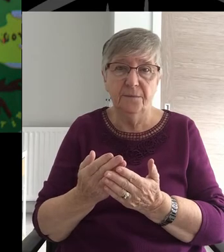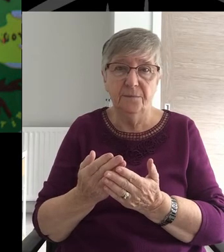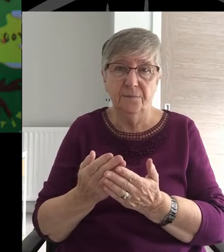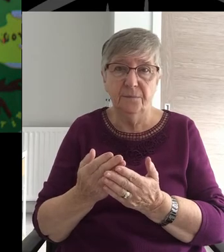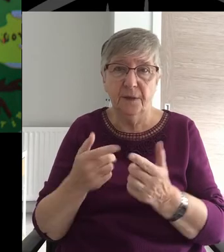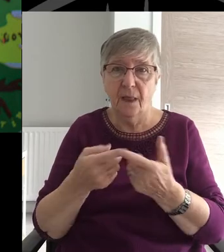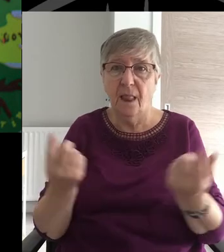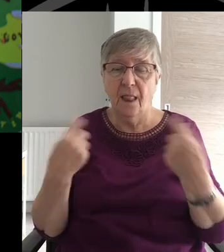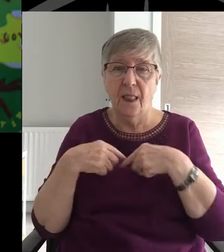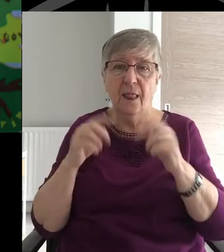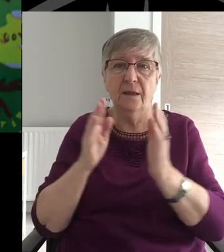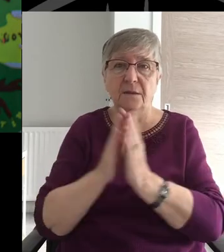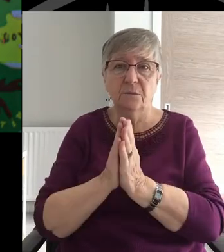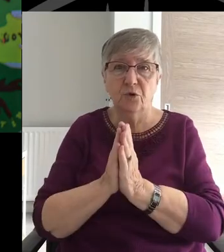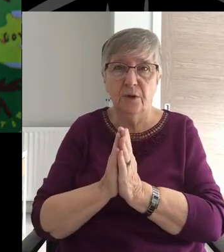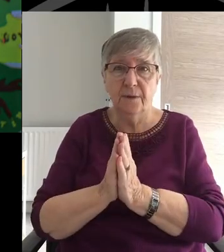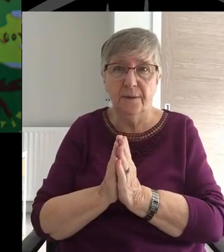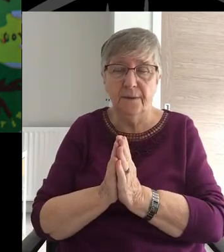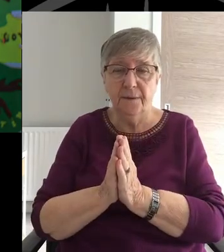Let us pray.